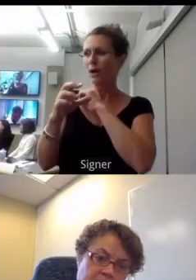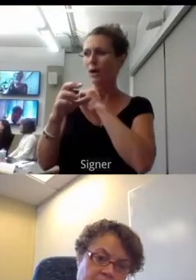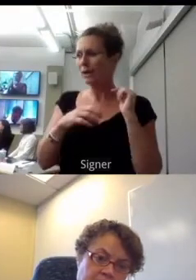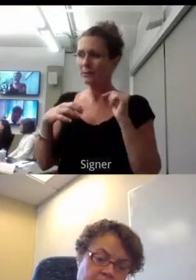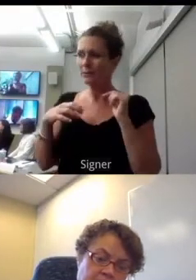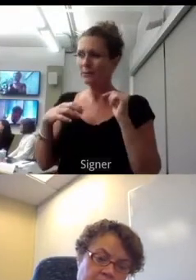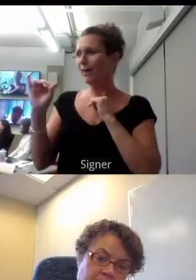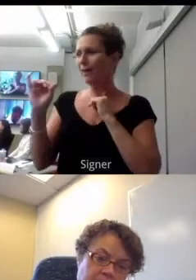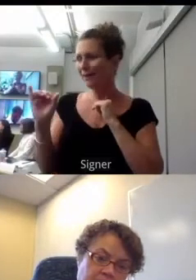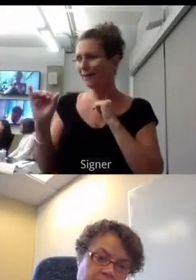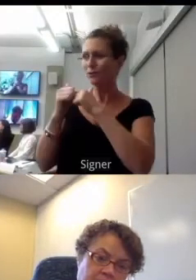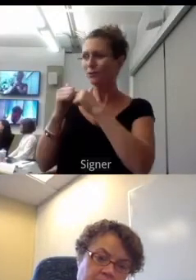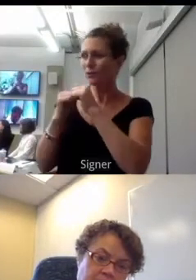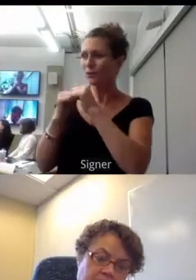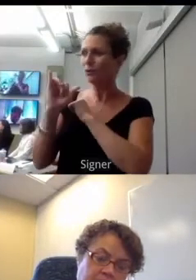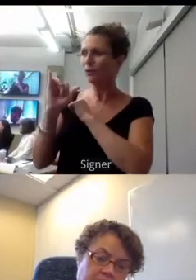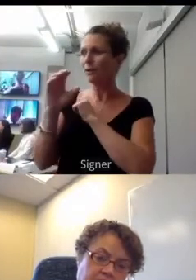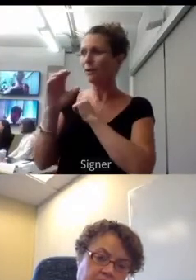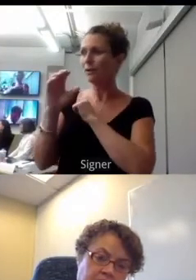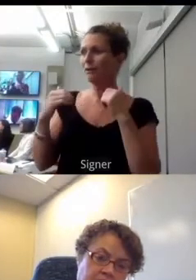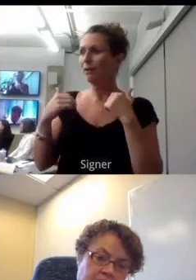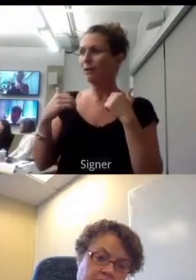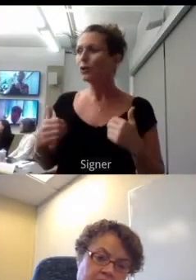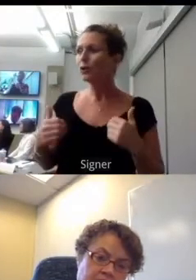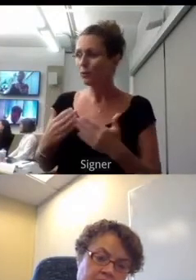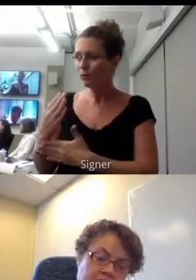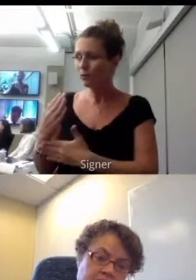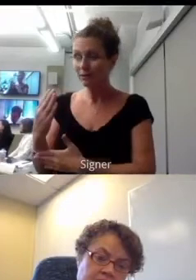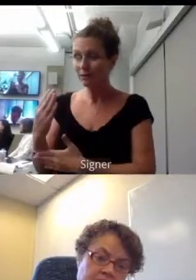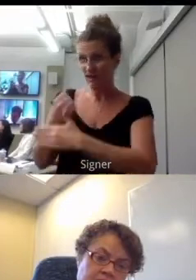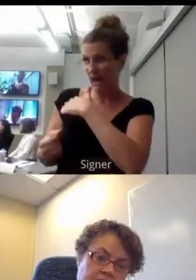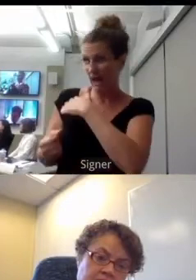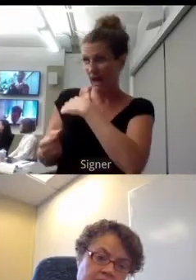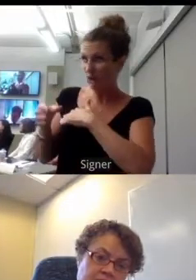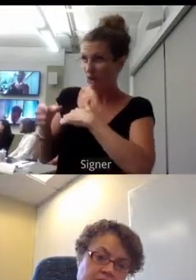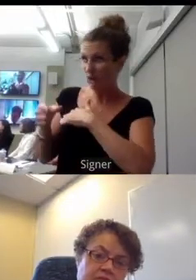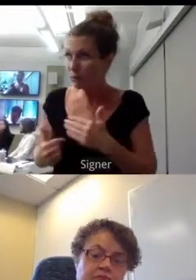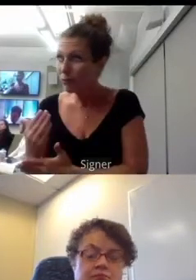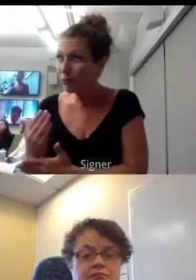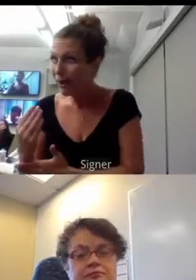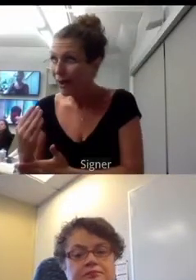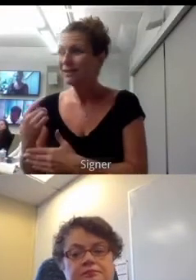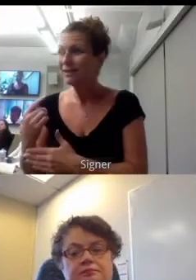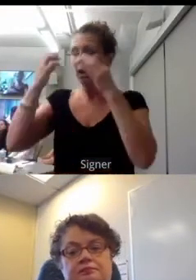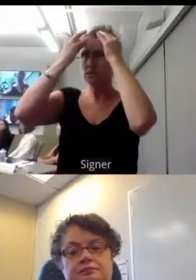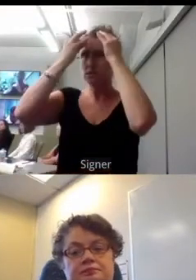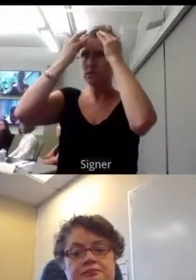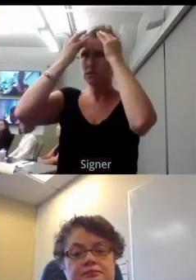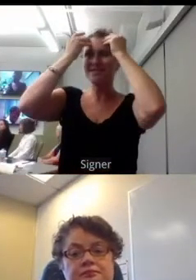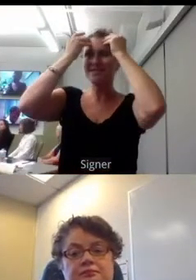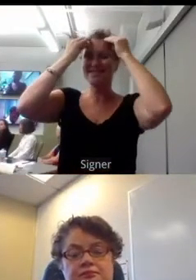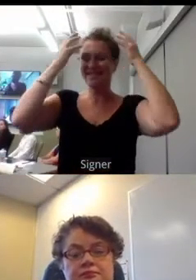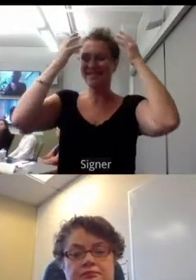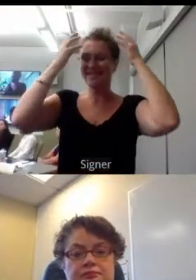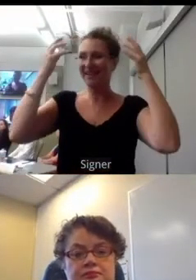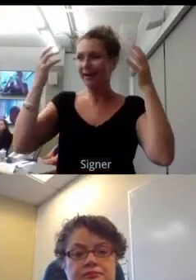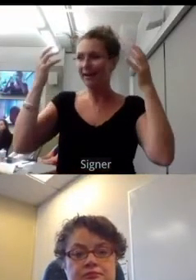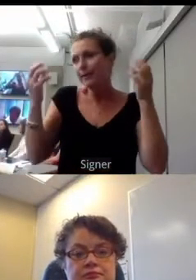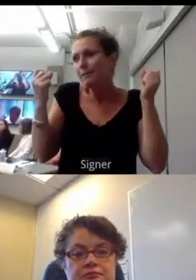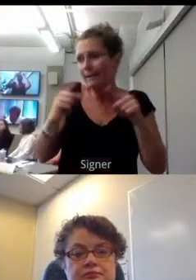within the Human Rights Commission? I mean, all these models are up in my brain. As I know they've been in yours for decades, David, but it's